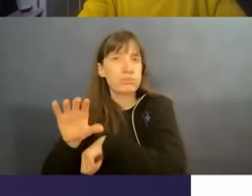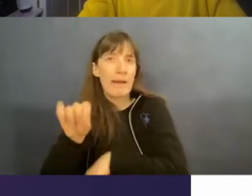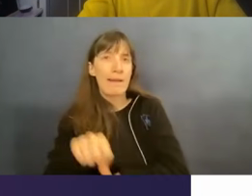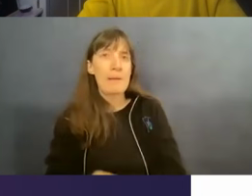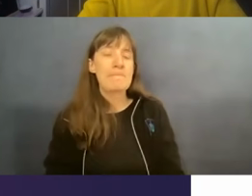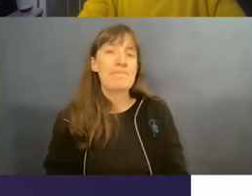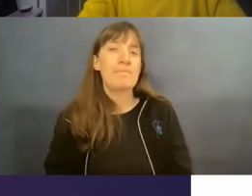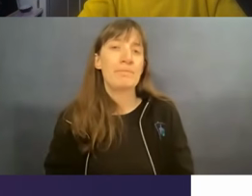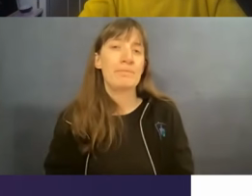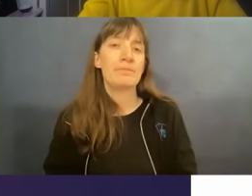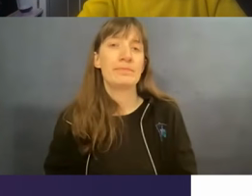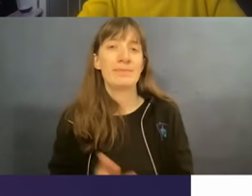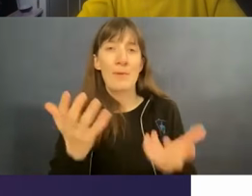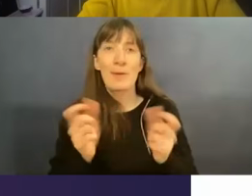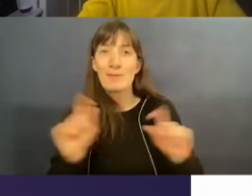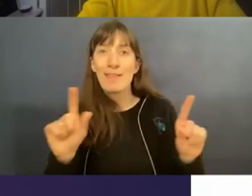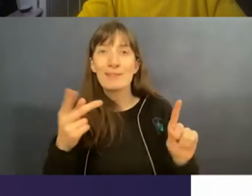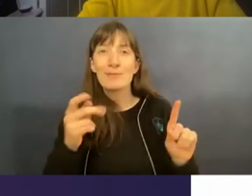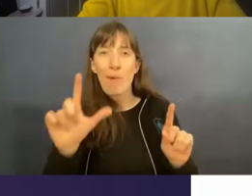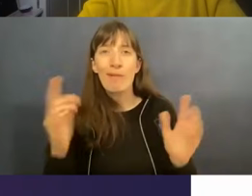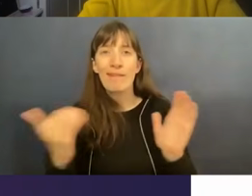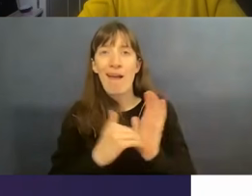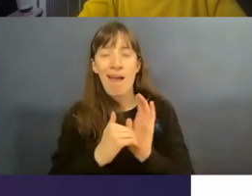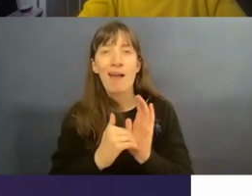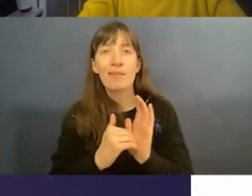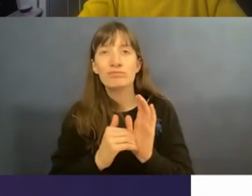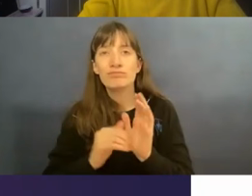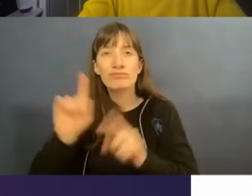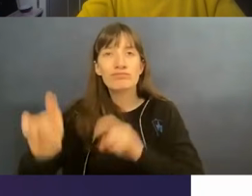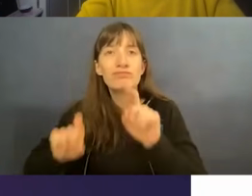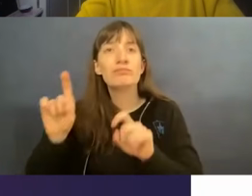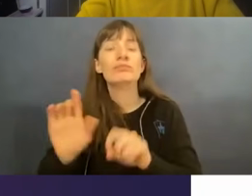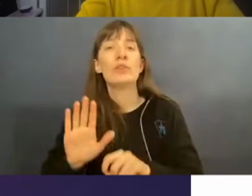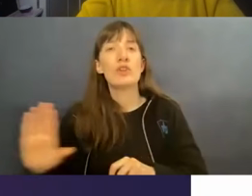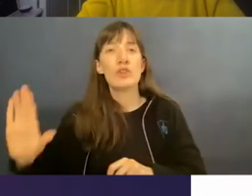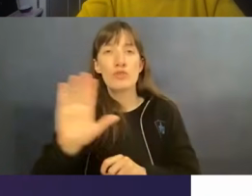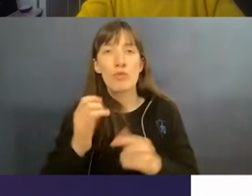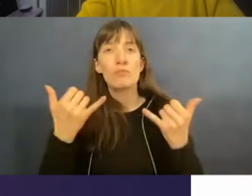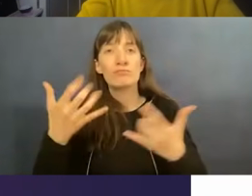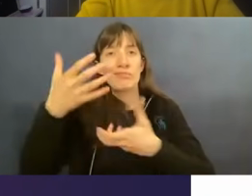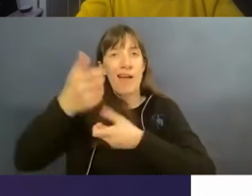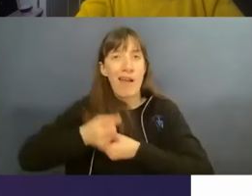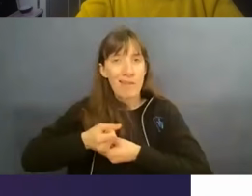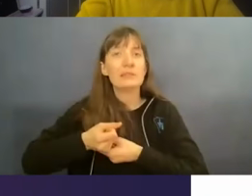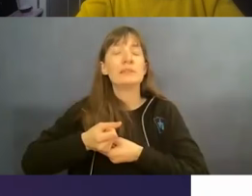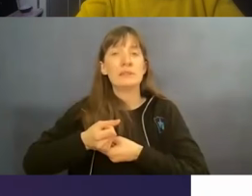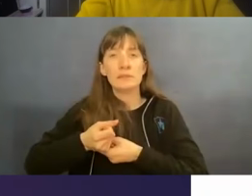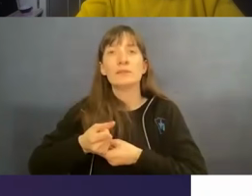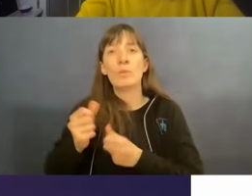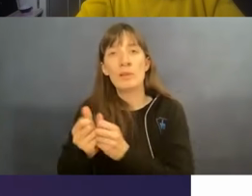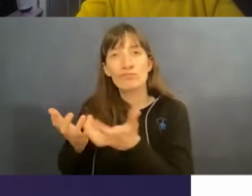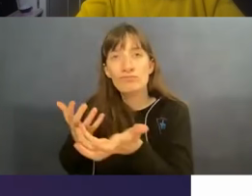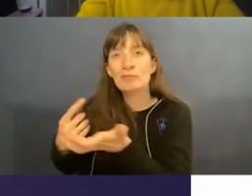I do want to launch another poll about what your current confidence and comfort level is with talking to children